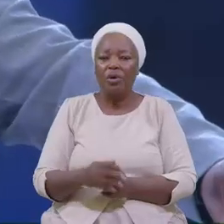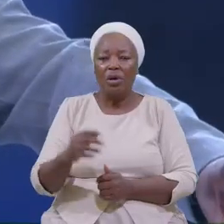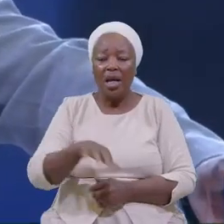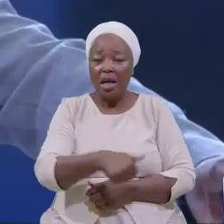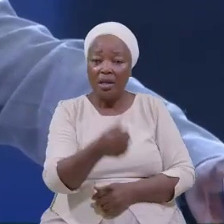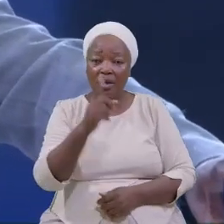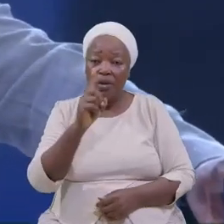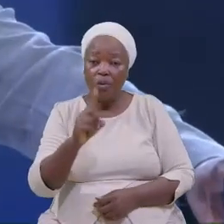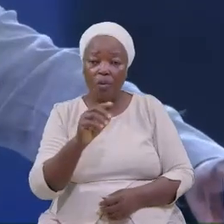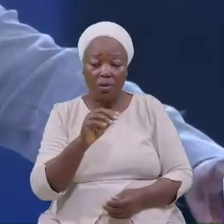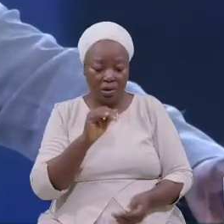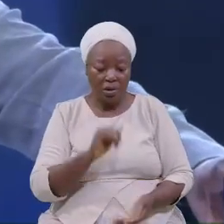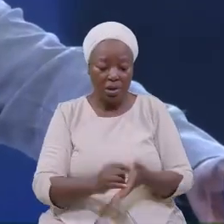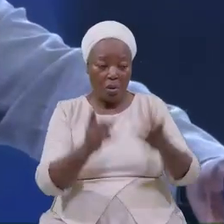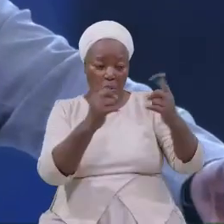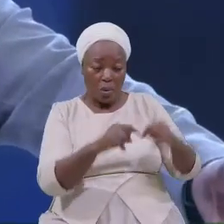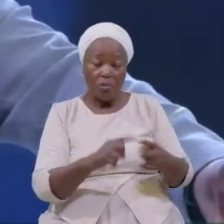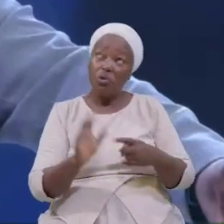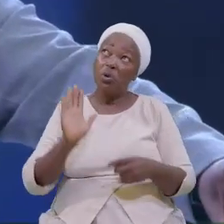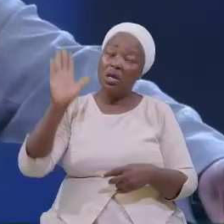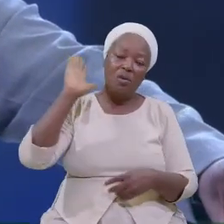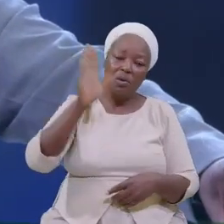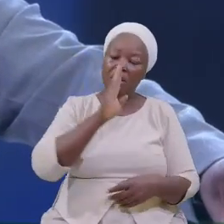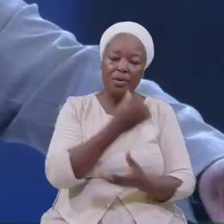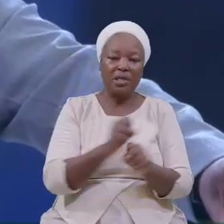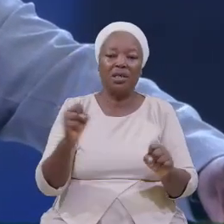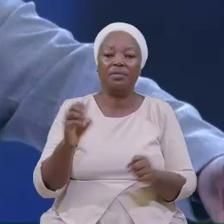Whosoever comes to him will be saved.